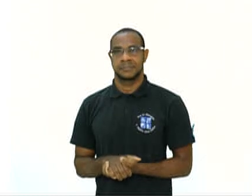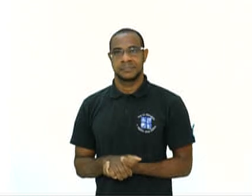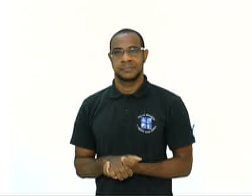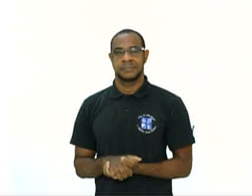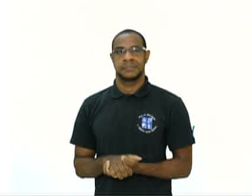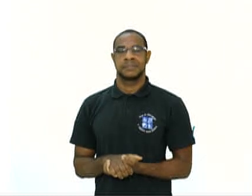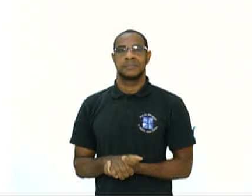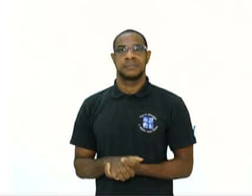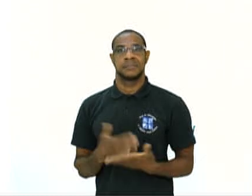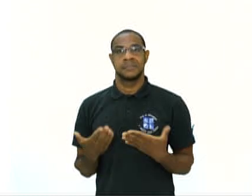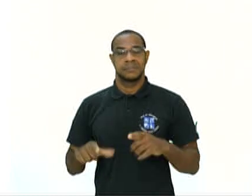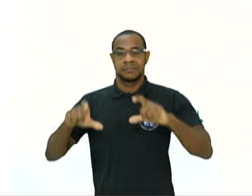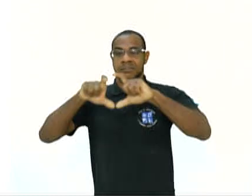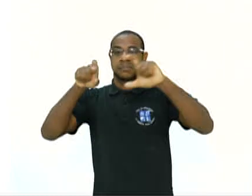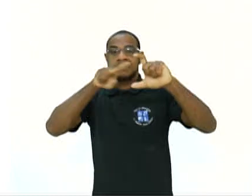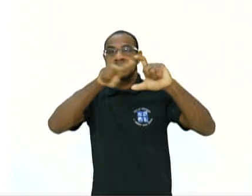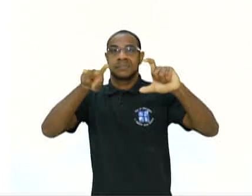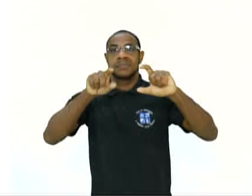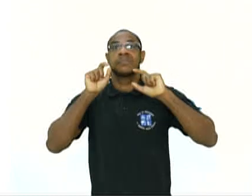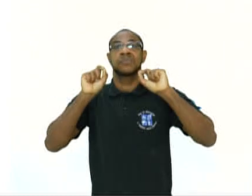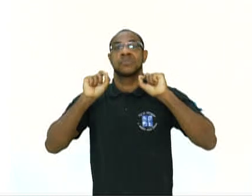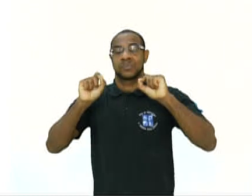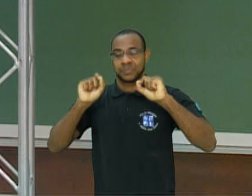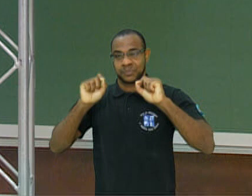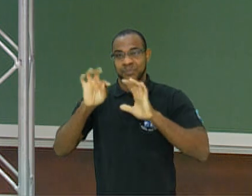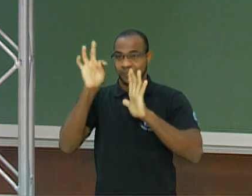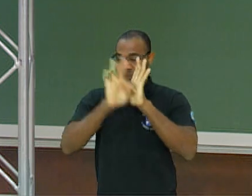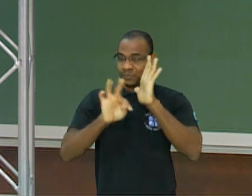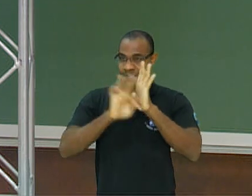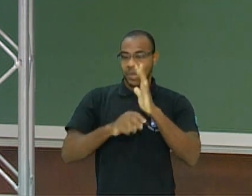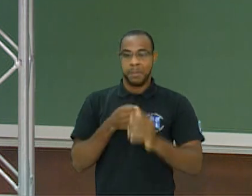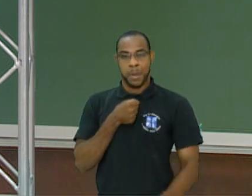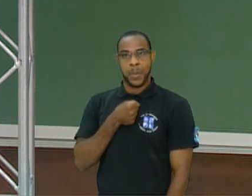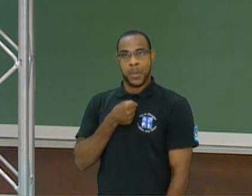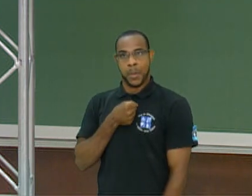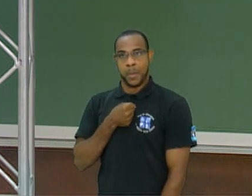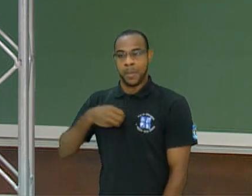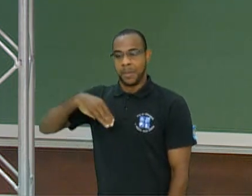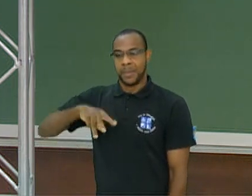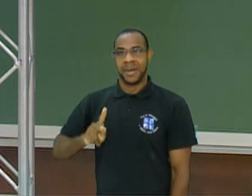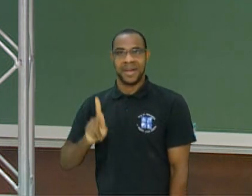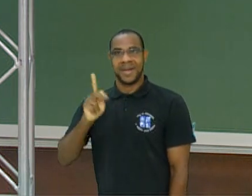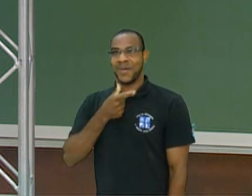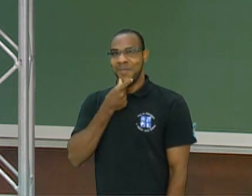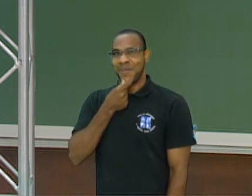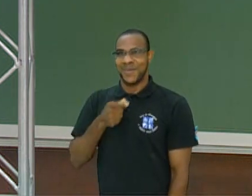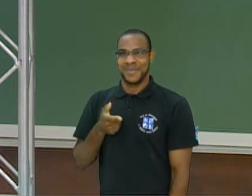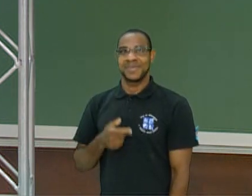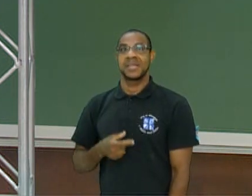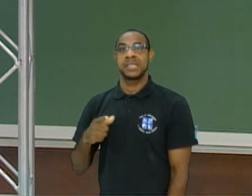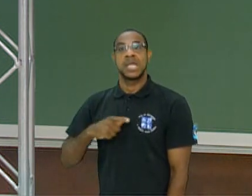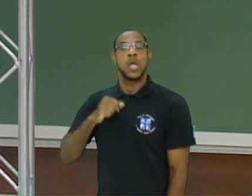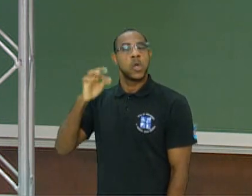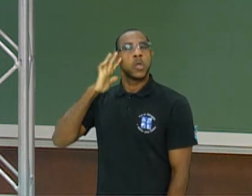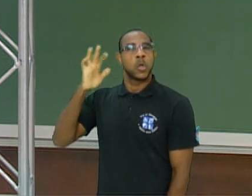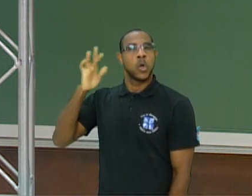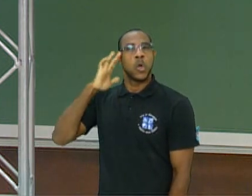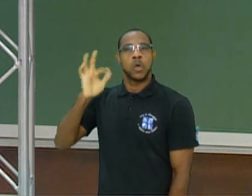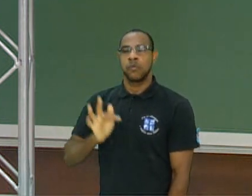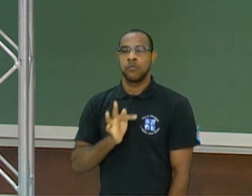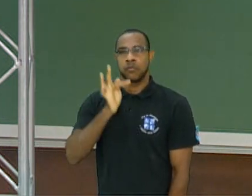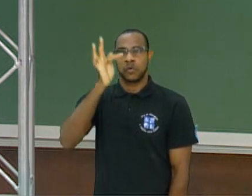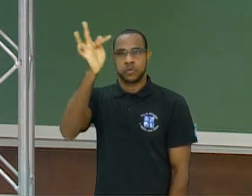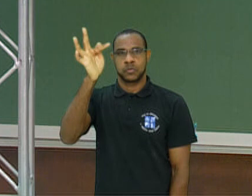character. Então esse é um fragmento, uma parte do texto do discurso de Martin Luther King. Eu tenho um sonho que um dia essa